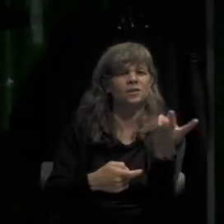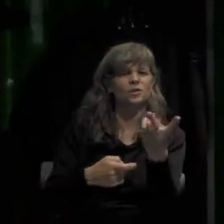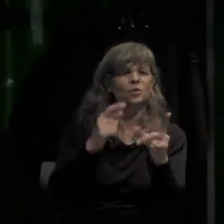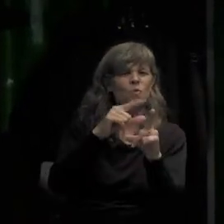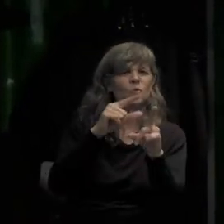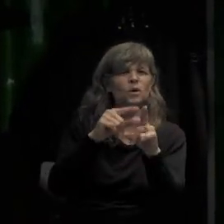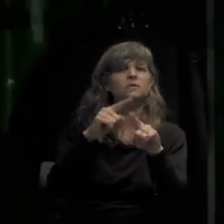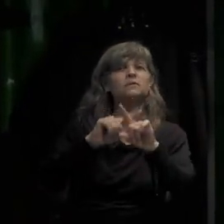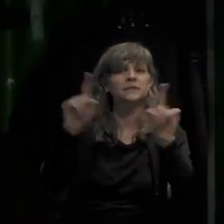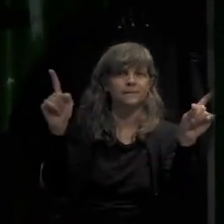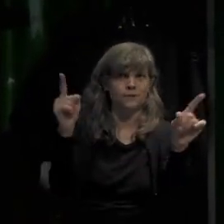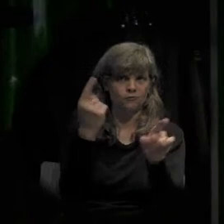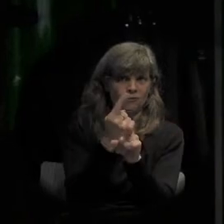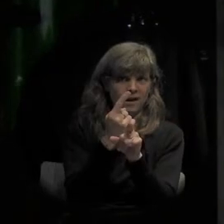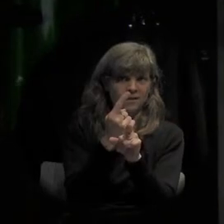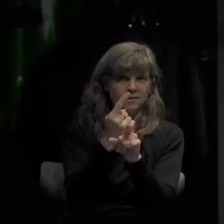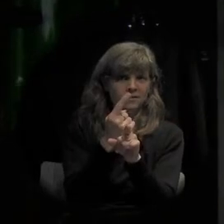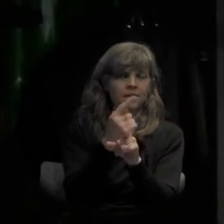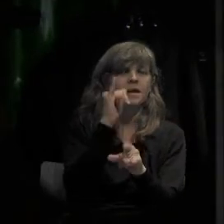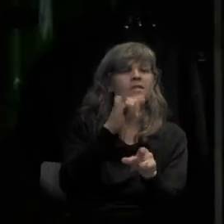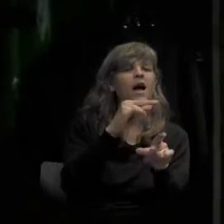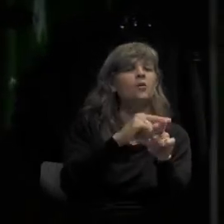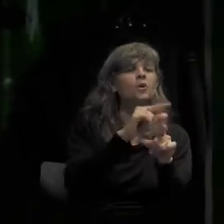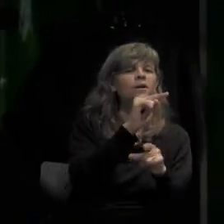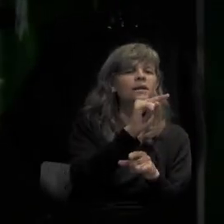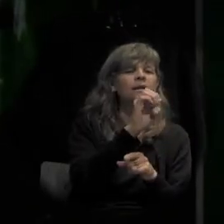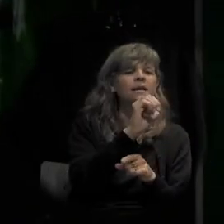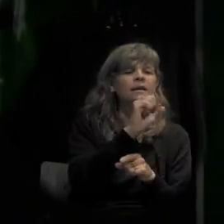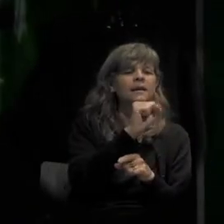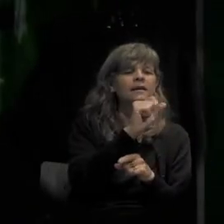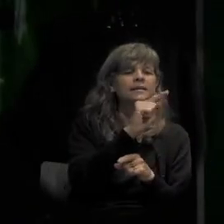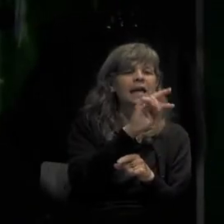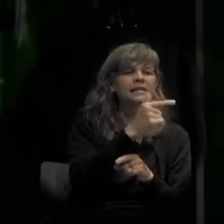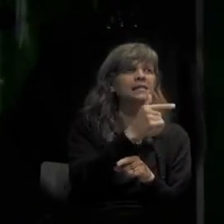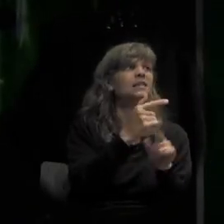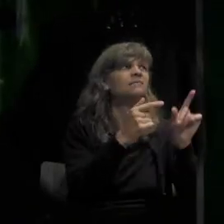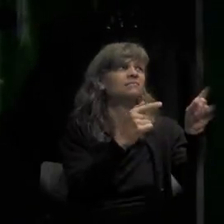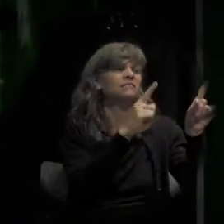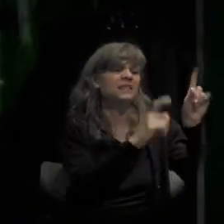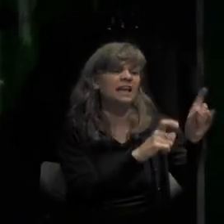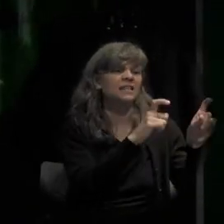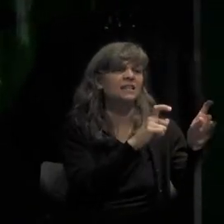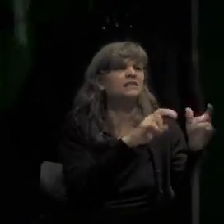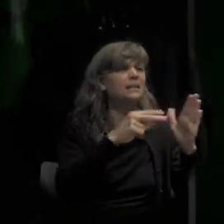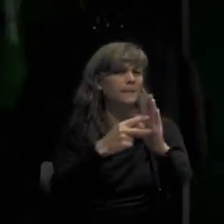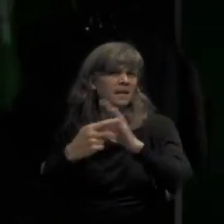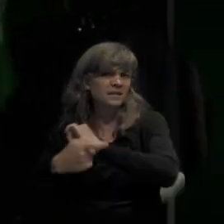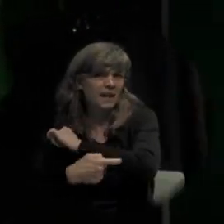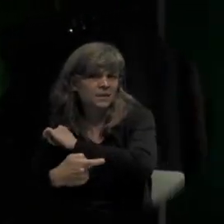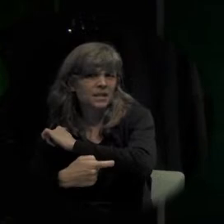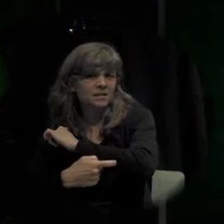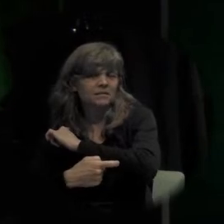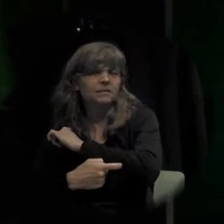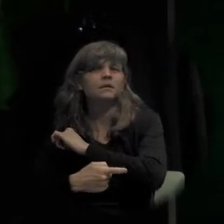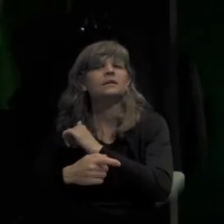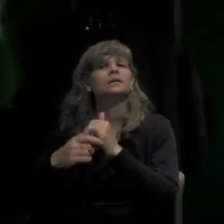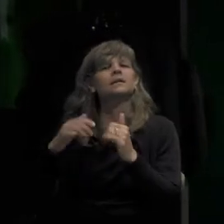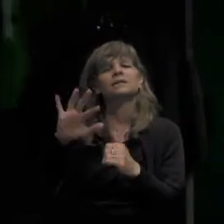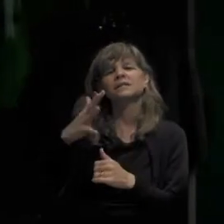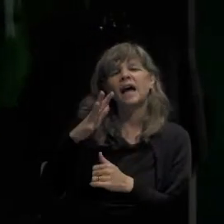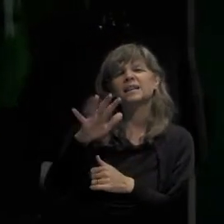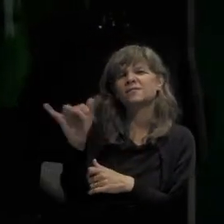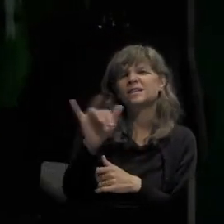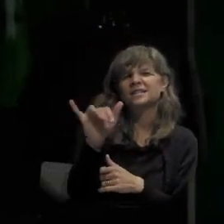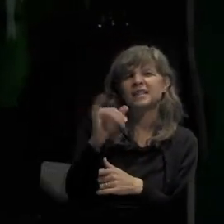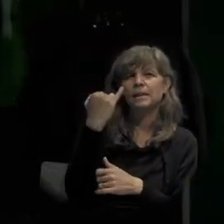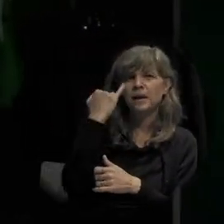right? When I face testing is also when I'm tempted, because really, that's kind of what testing